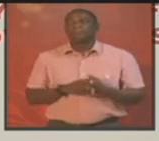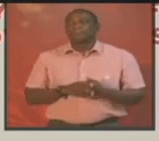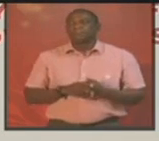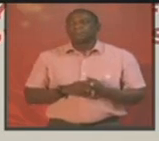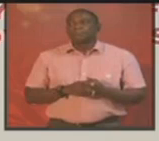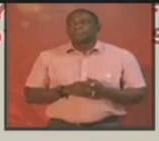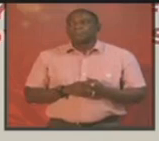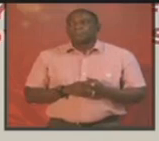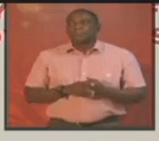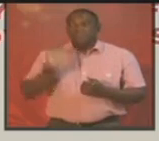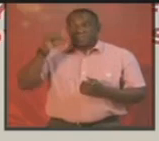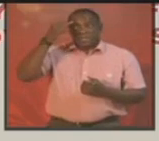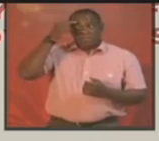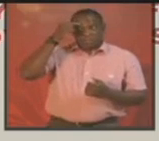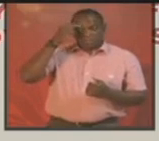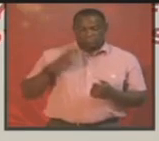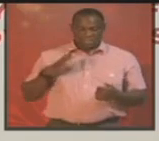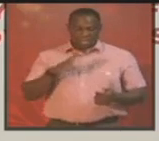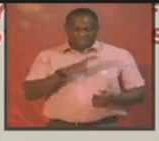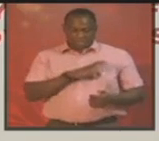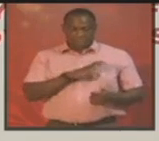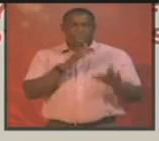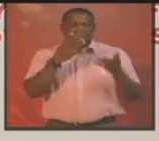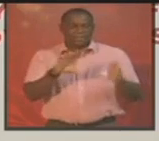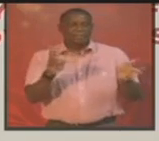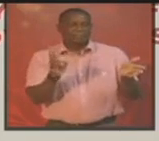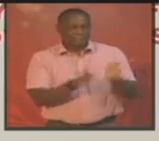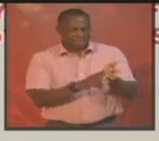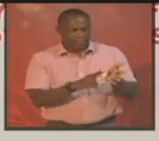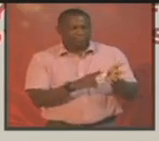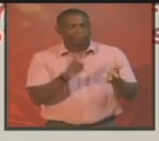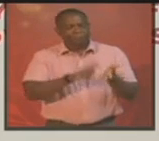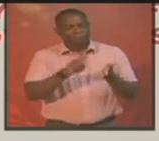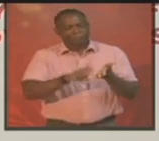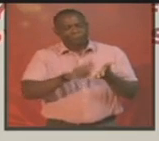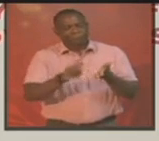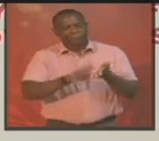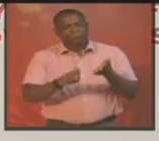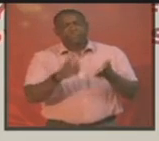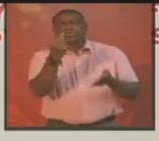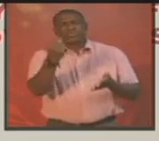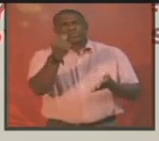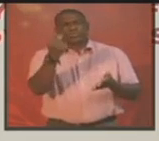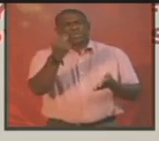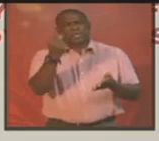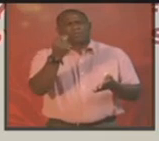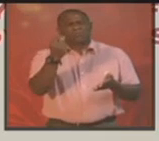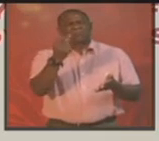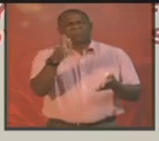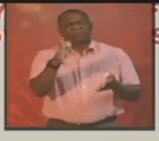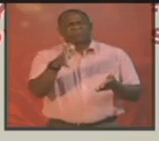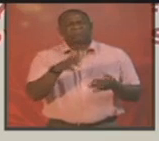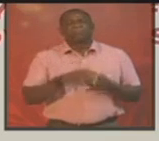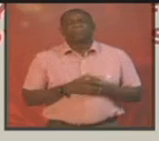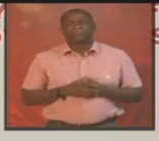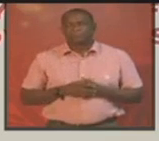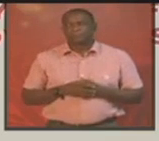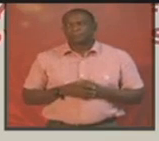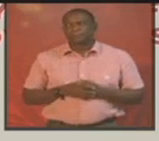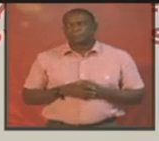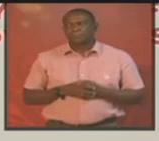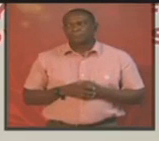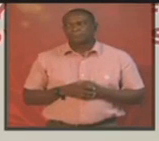sign off on the indemnity agreement. I signed off that on Tuesday or Wednesday, I believe, once I had cabinet